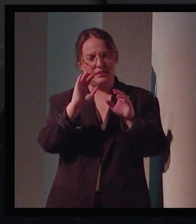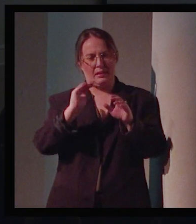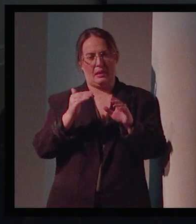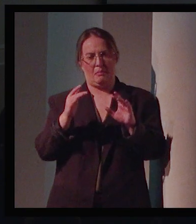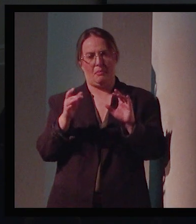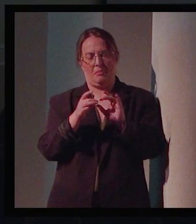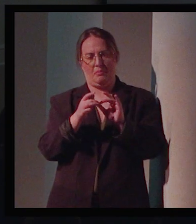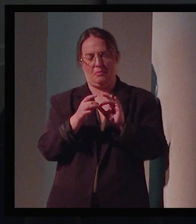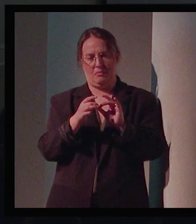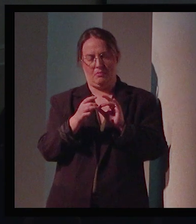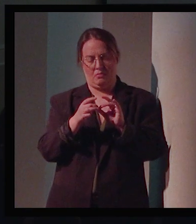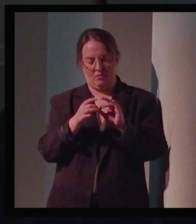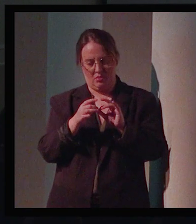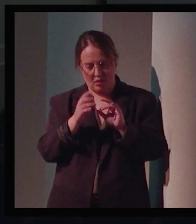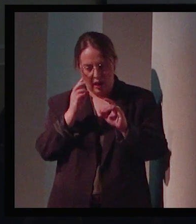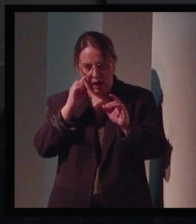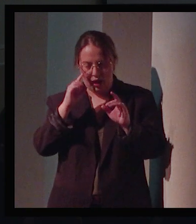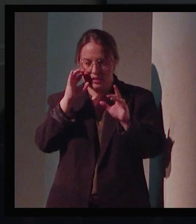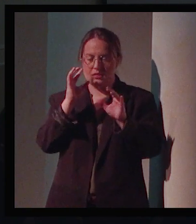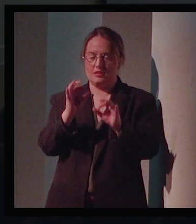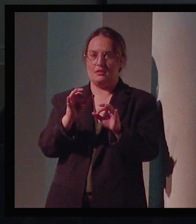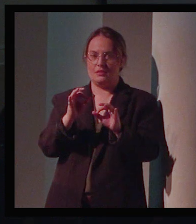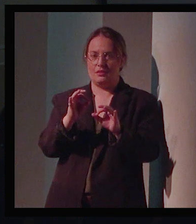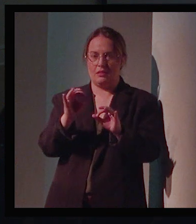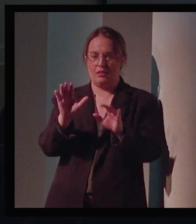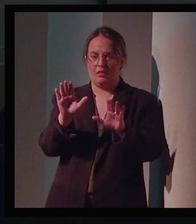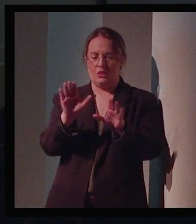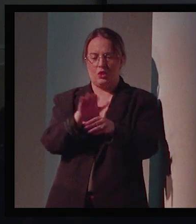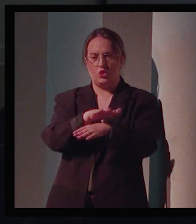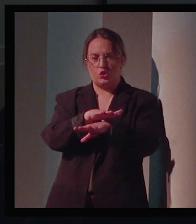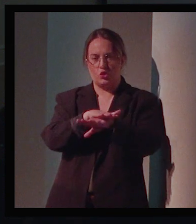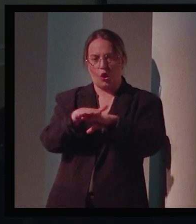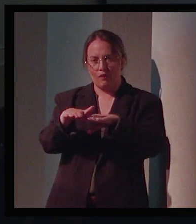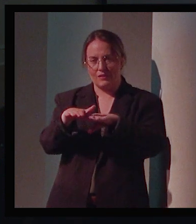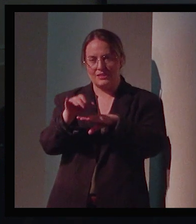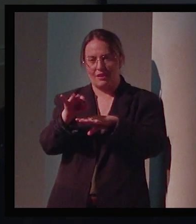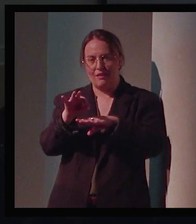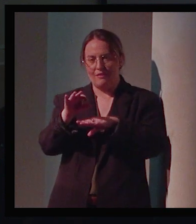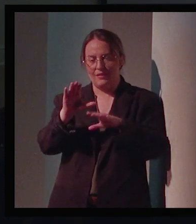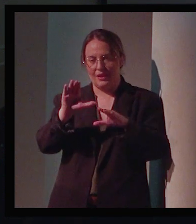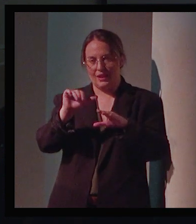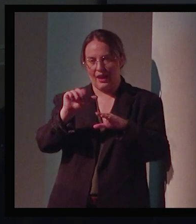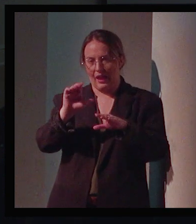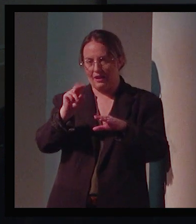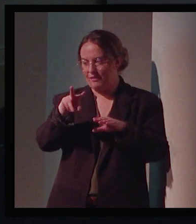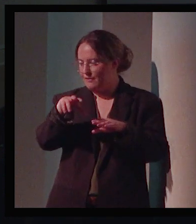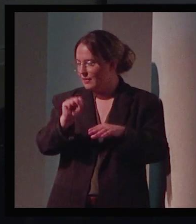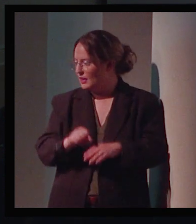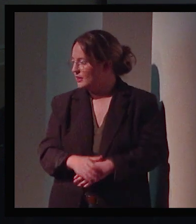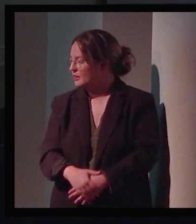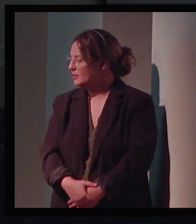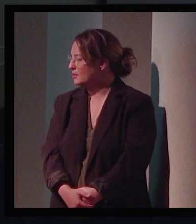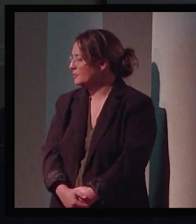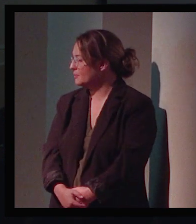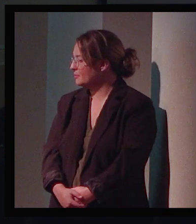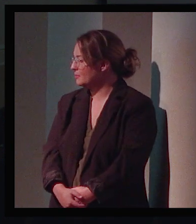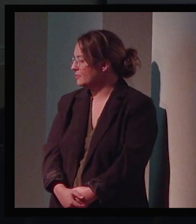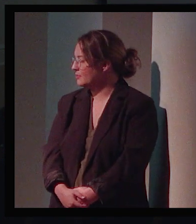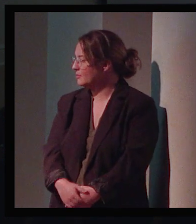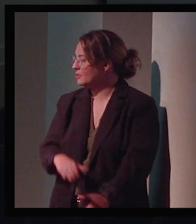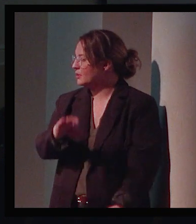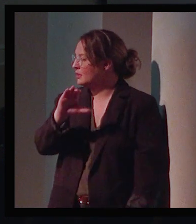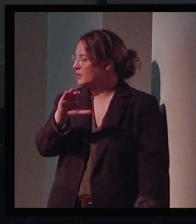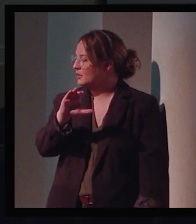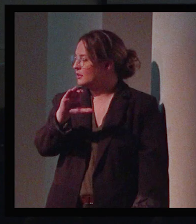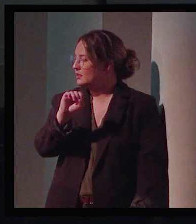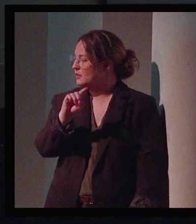canvas. Cézanne took a more analytical approach to nature, creating a new formal vocabulary of painted marks